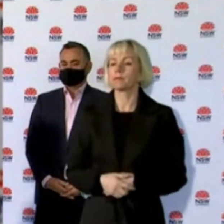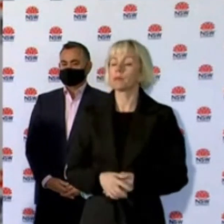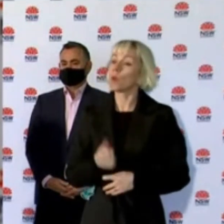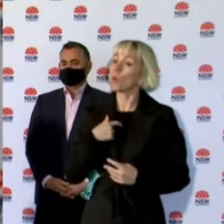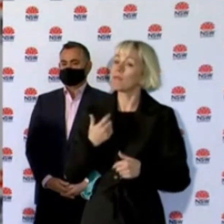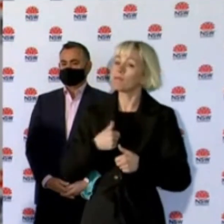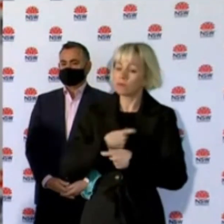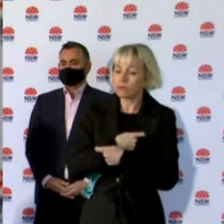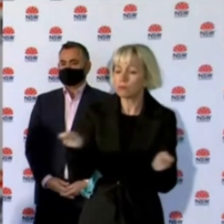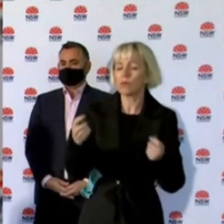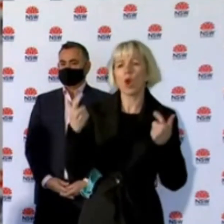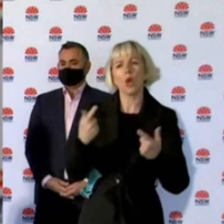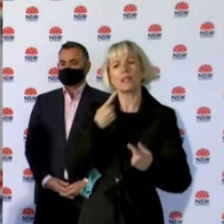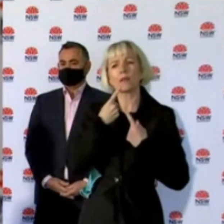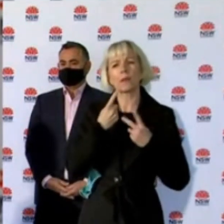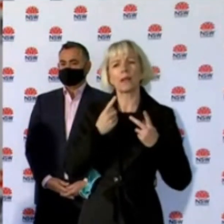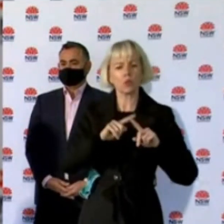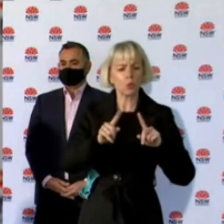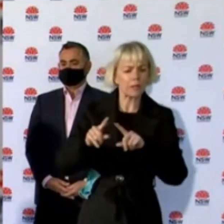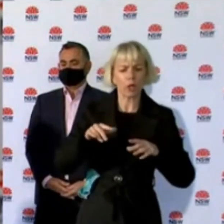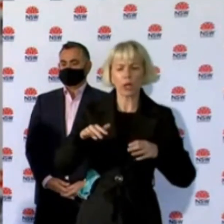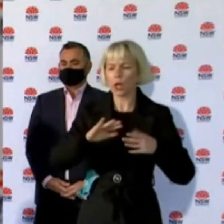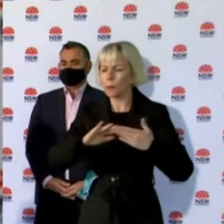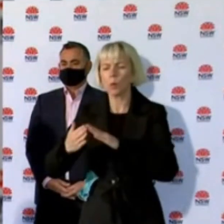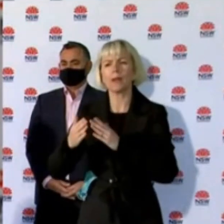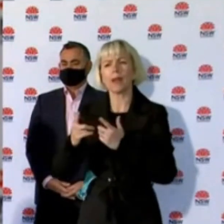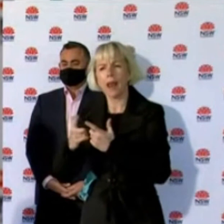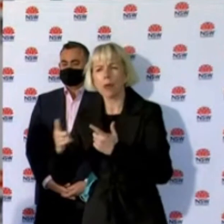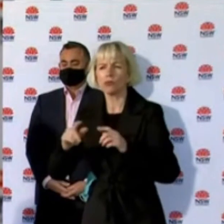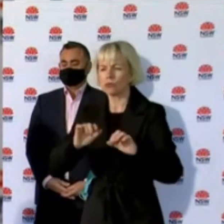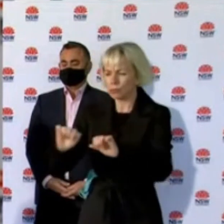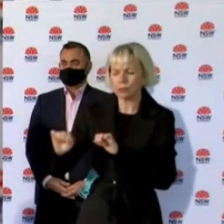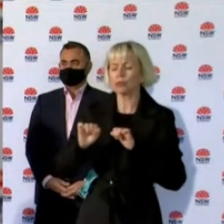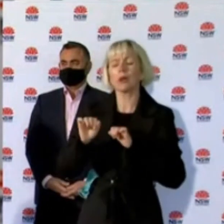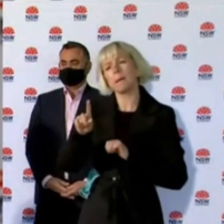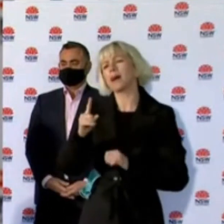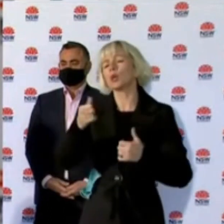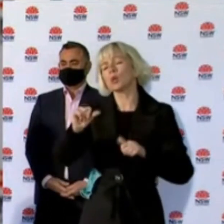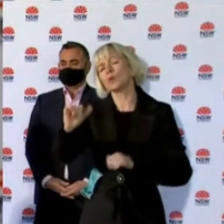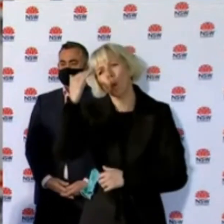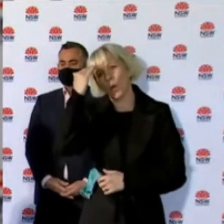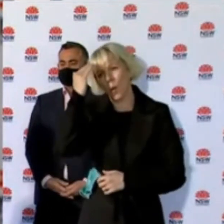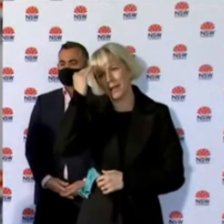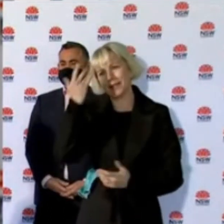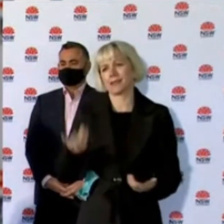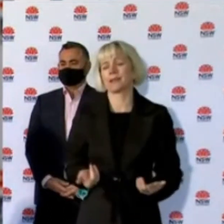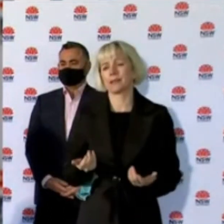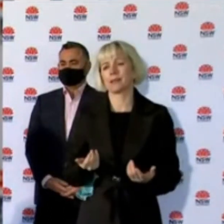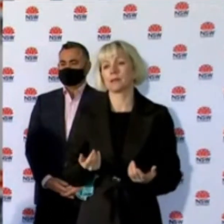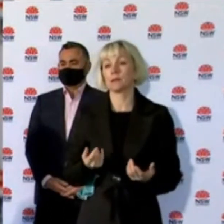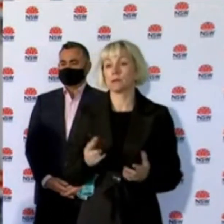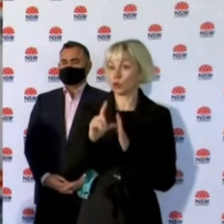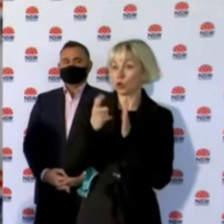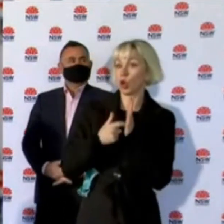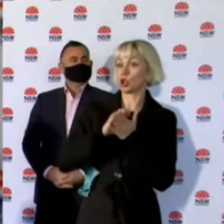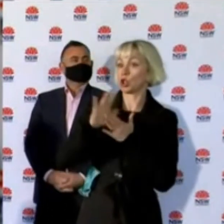please know that in addition to the health orders, just apply good common sense. Dr. Chant tells us she doesn't want us moving around.